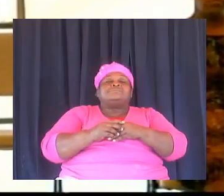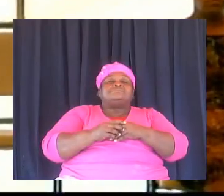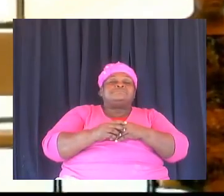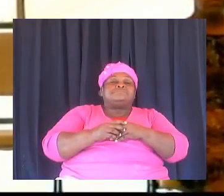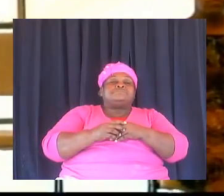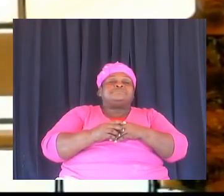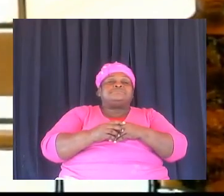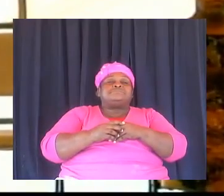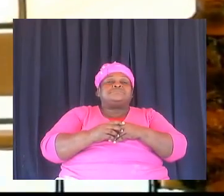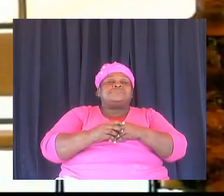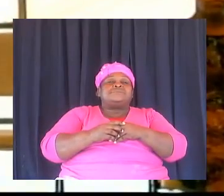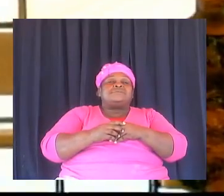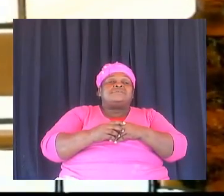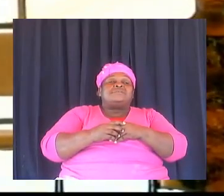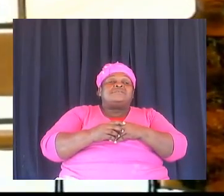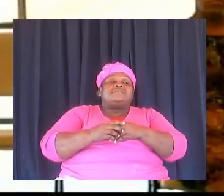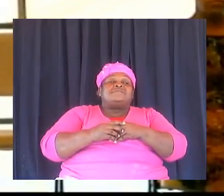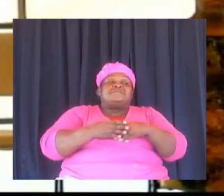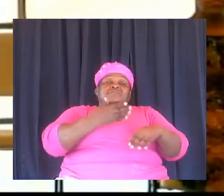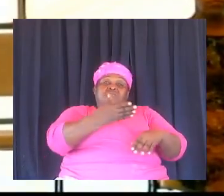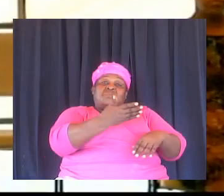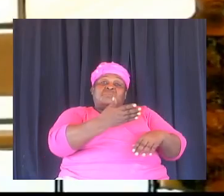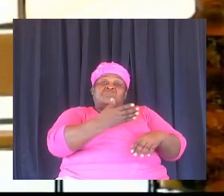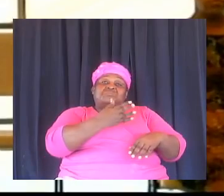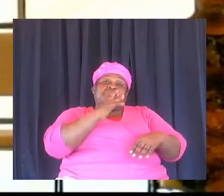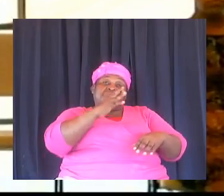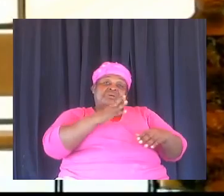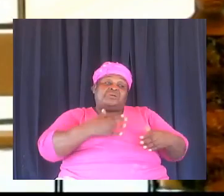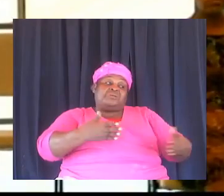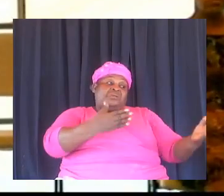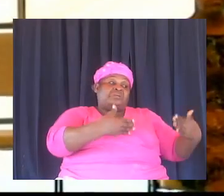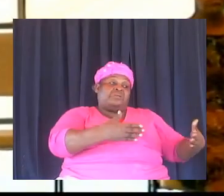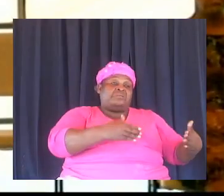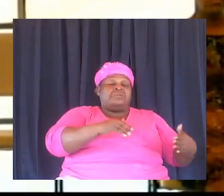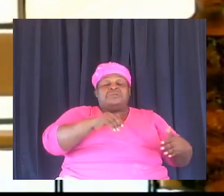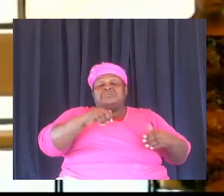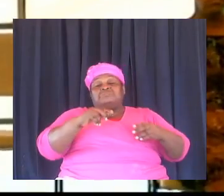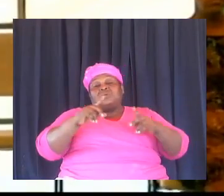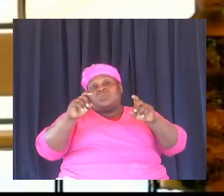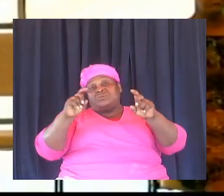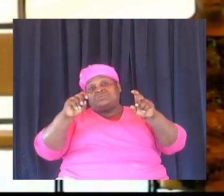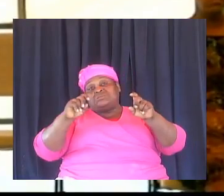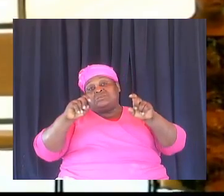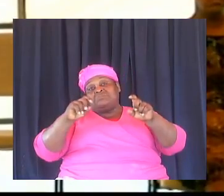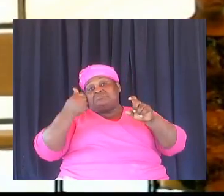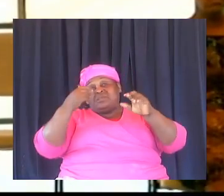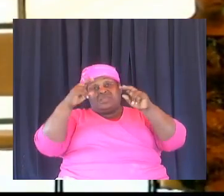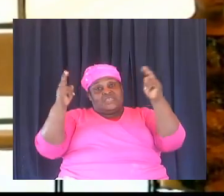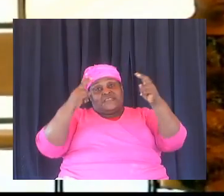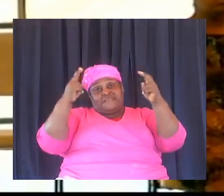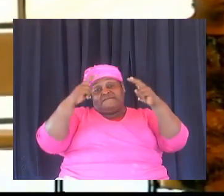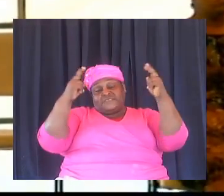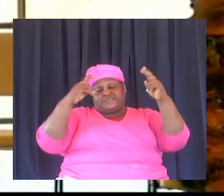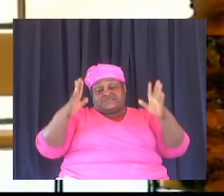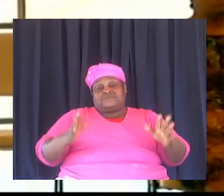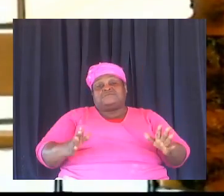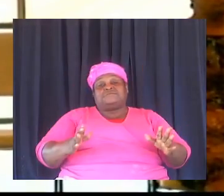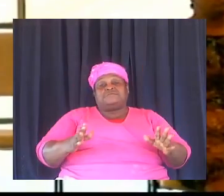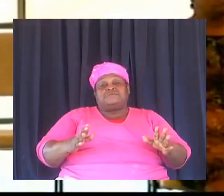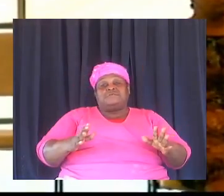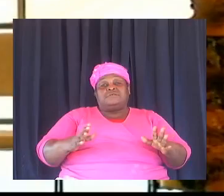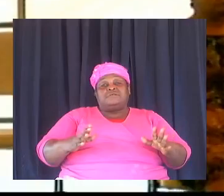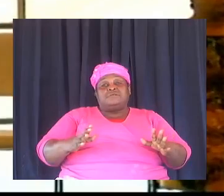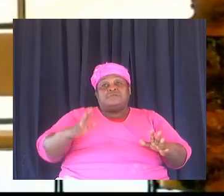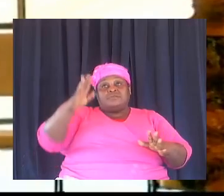those that are in the sanctuary this morning, are there any visitors here? Let me just tuck your hand up. You're here